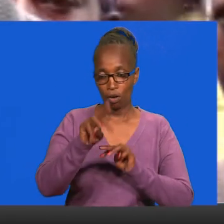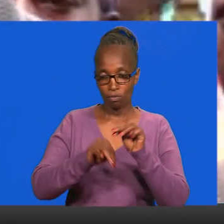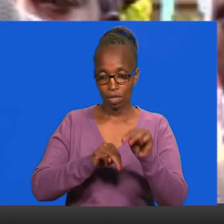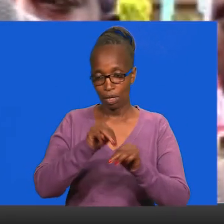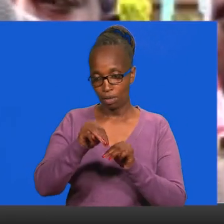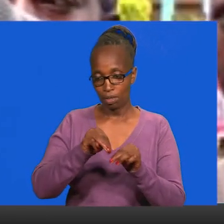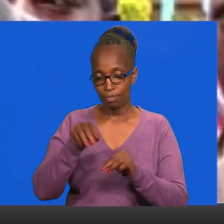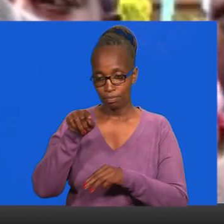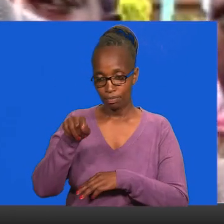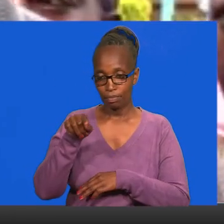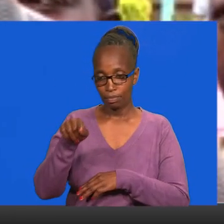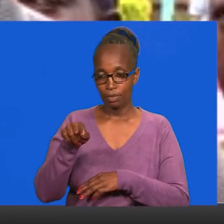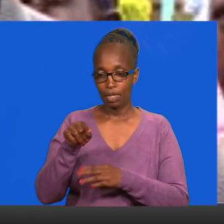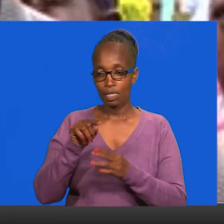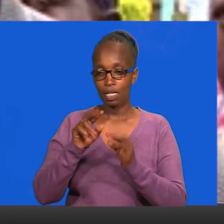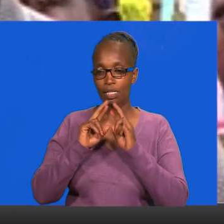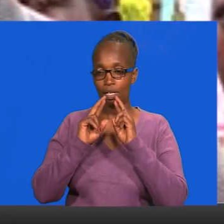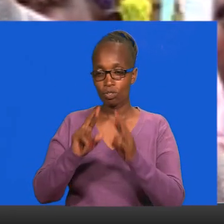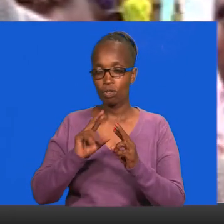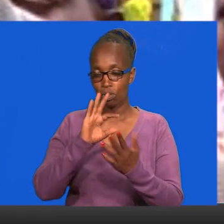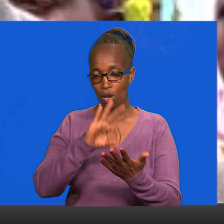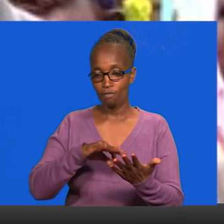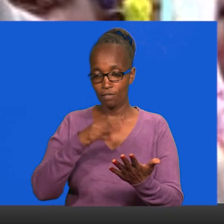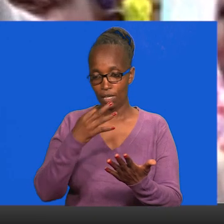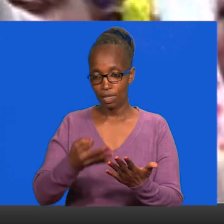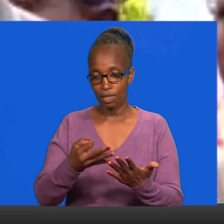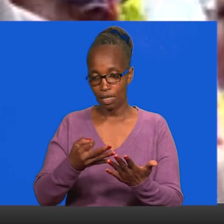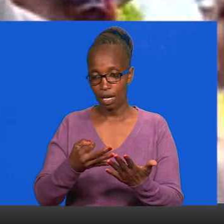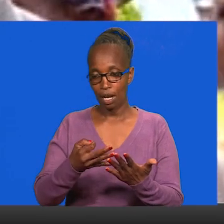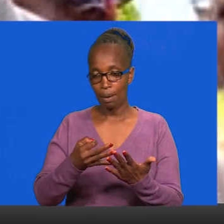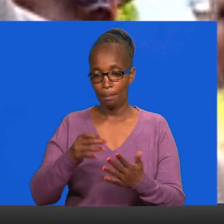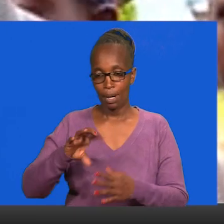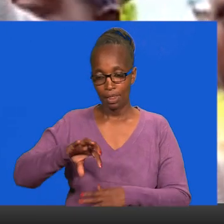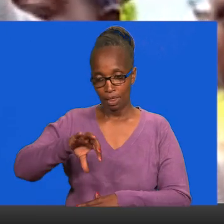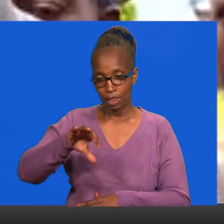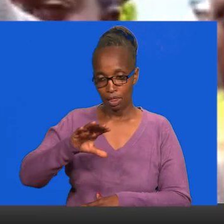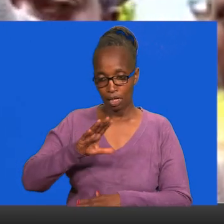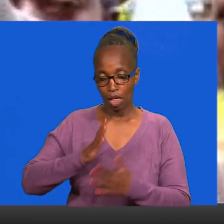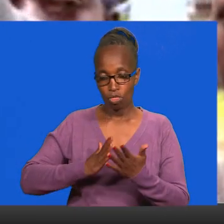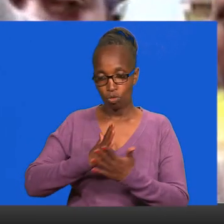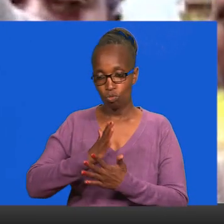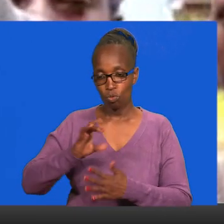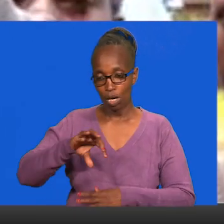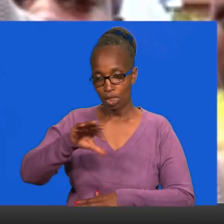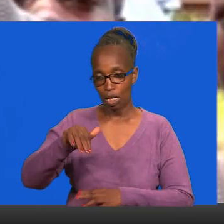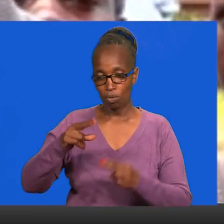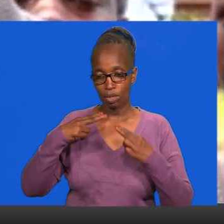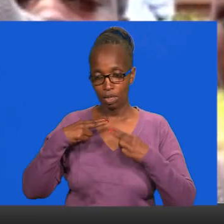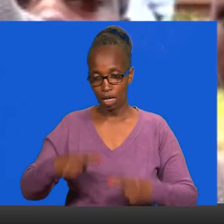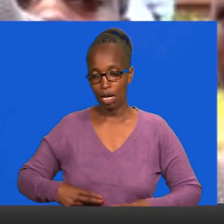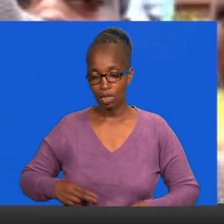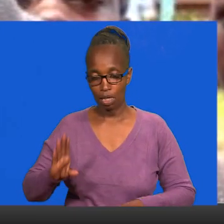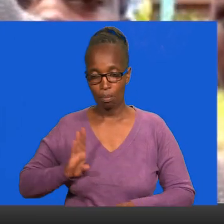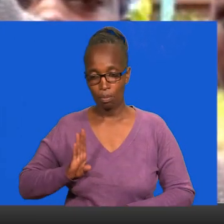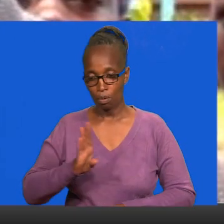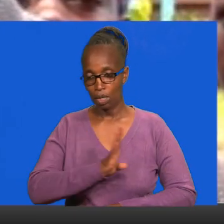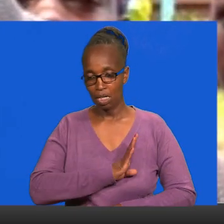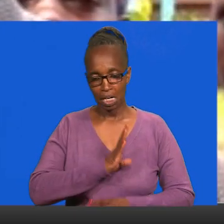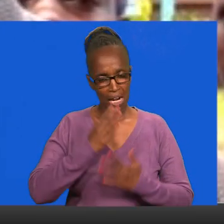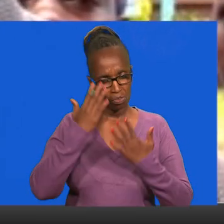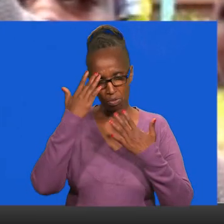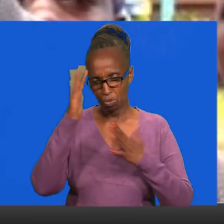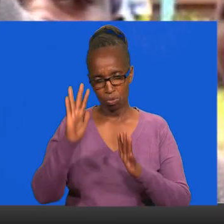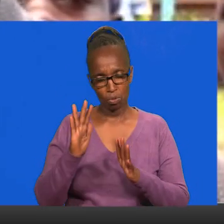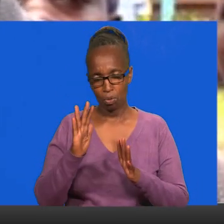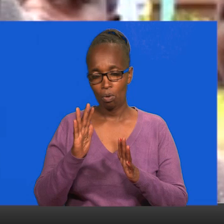mismanagement is a result of failure by the county, is it called County Health Board, or what do